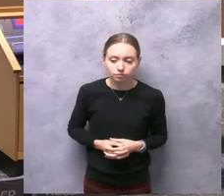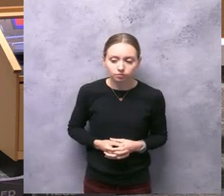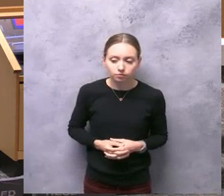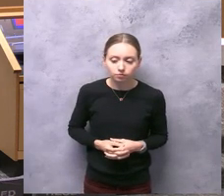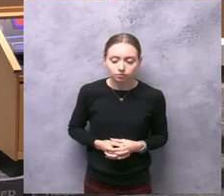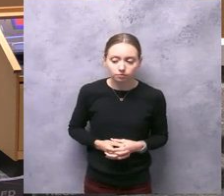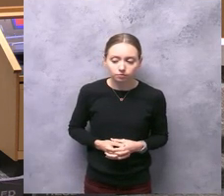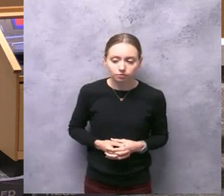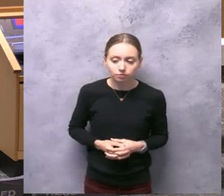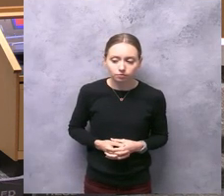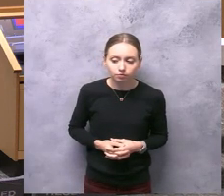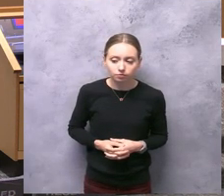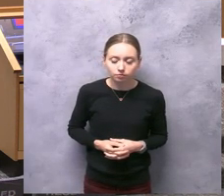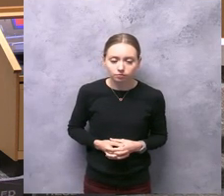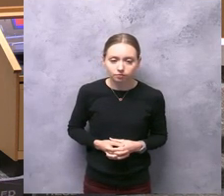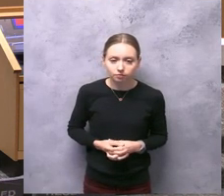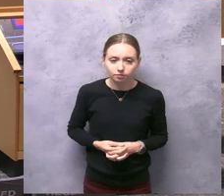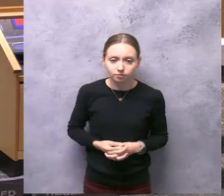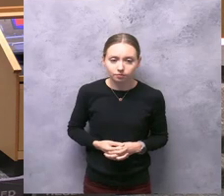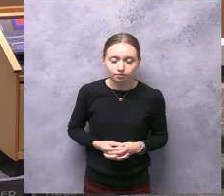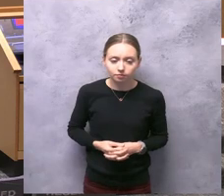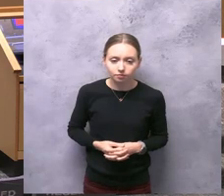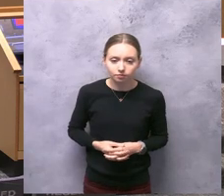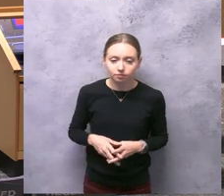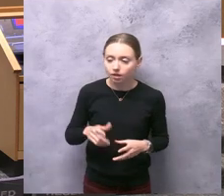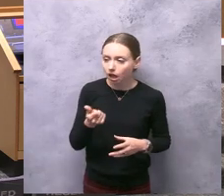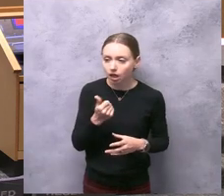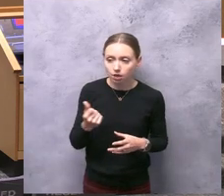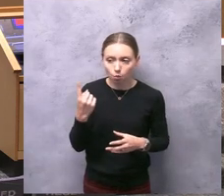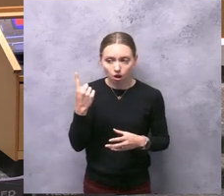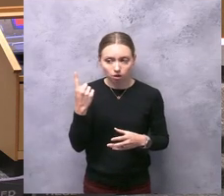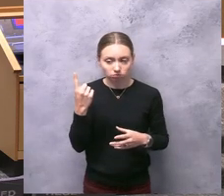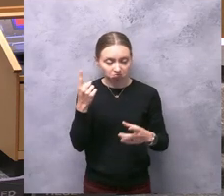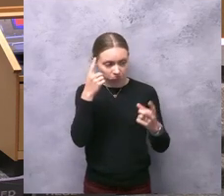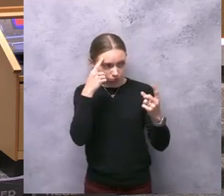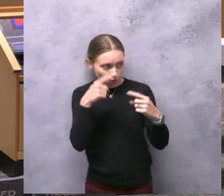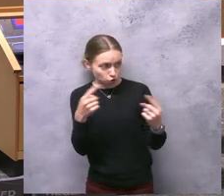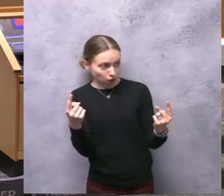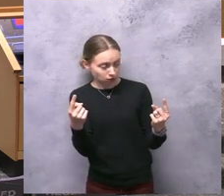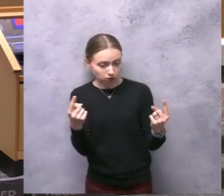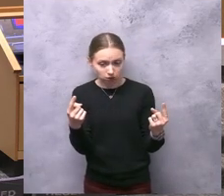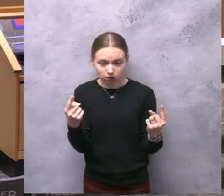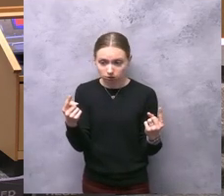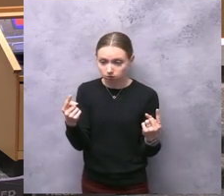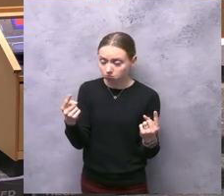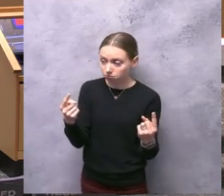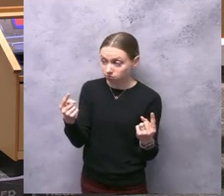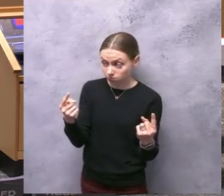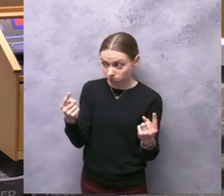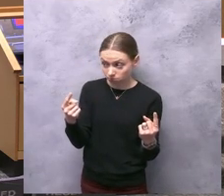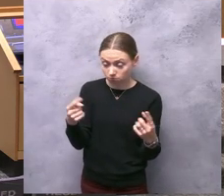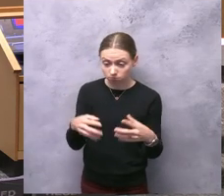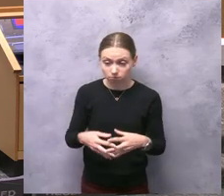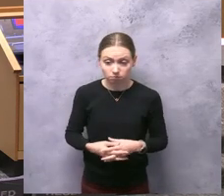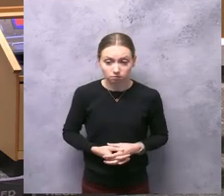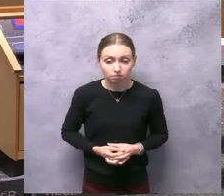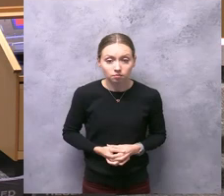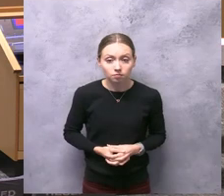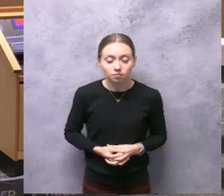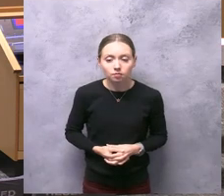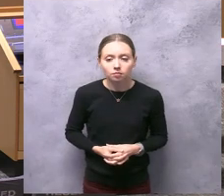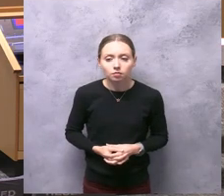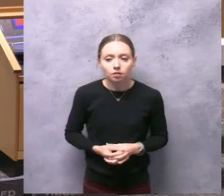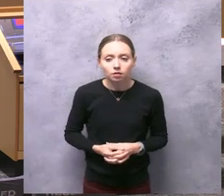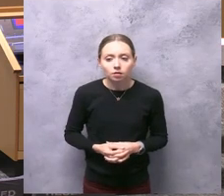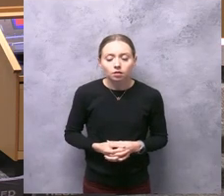Any questions or discussion on that? Anyone objects to that?